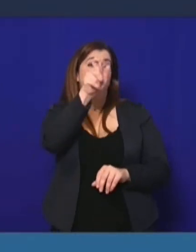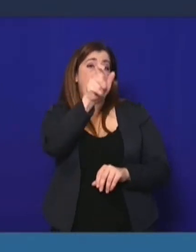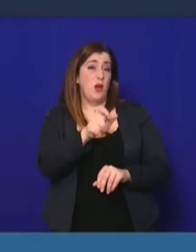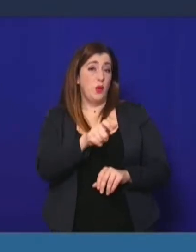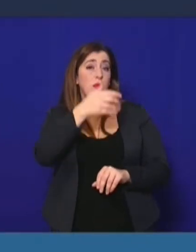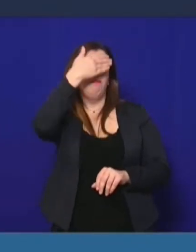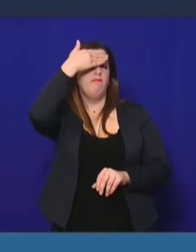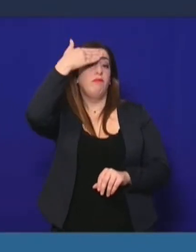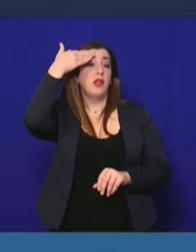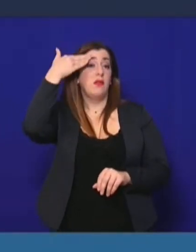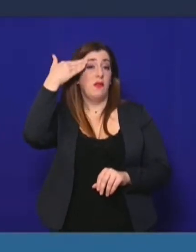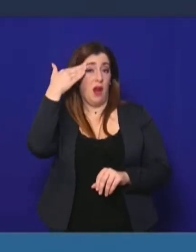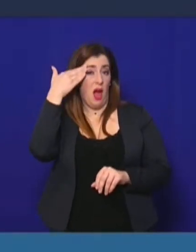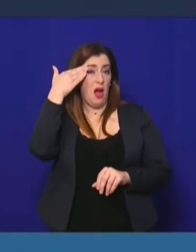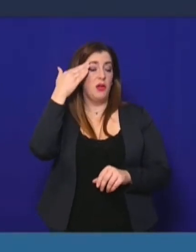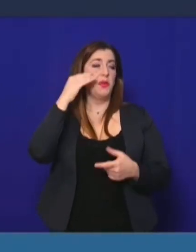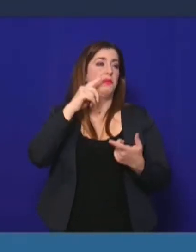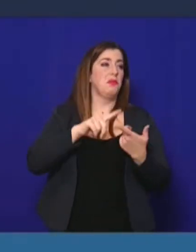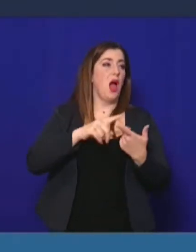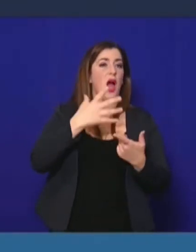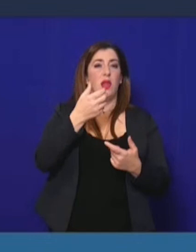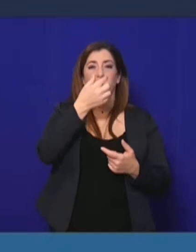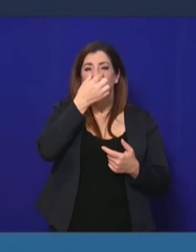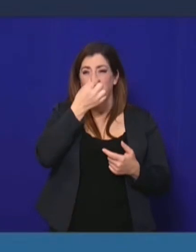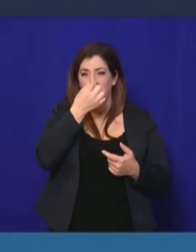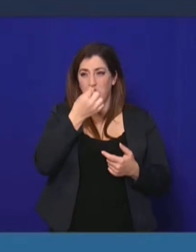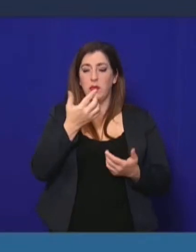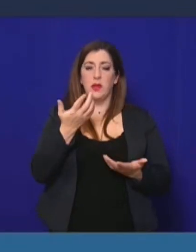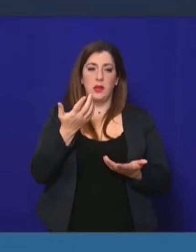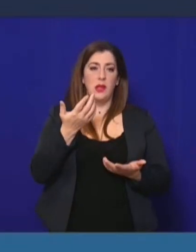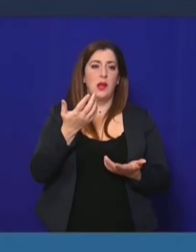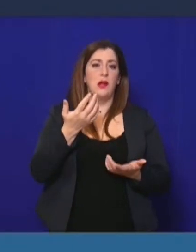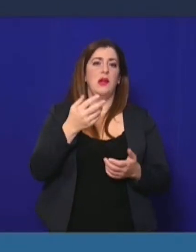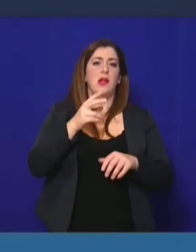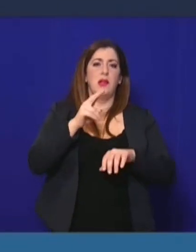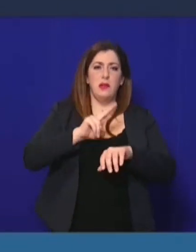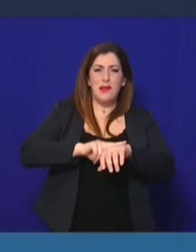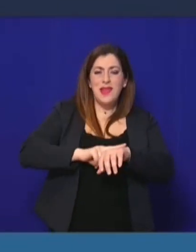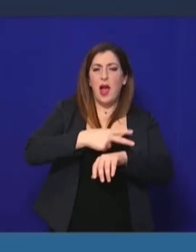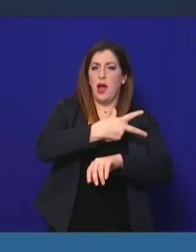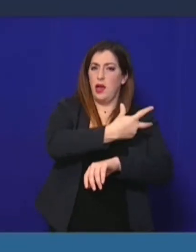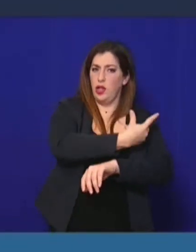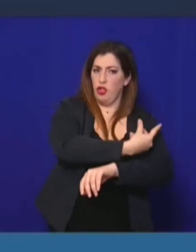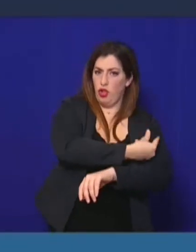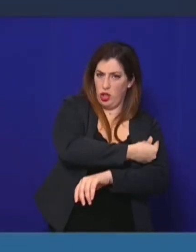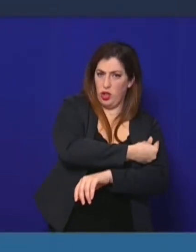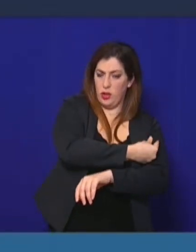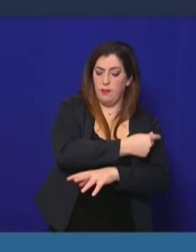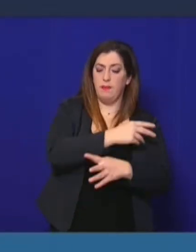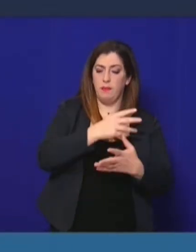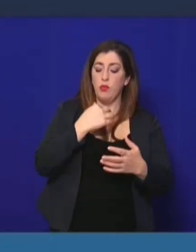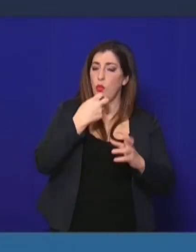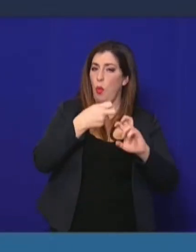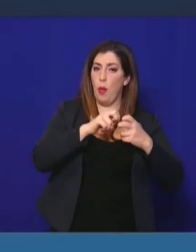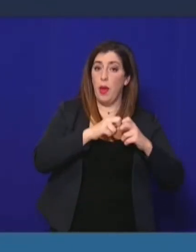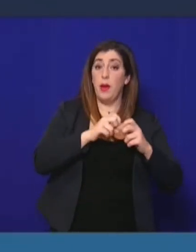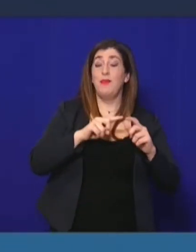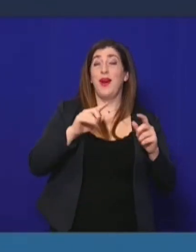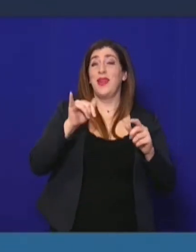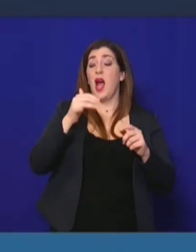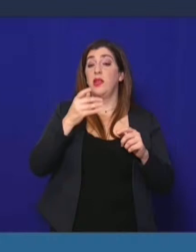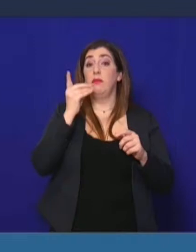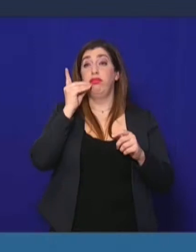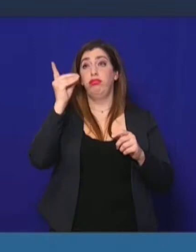ikollhom xi rieħ, dik mhijiex kontraindikazzjoni li ma tieħux il-vaccini, ma jekk ikollok mart li inti għandek denjoli